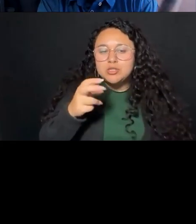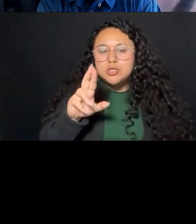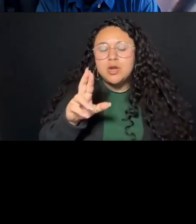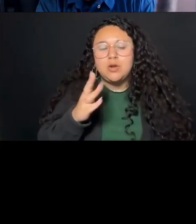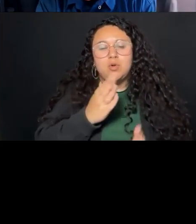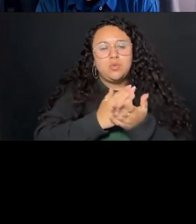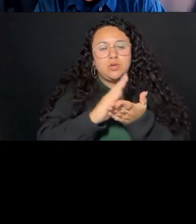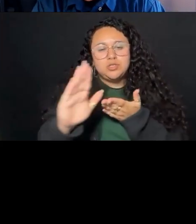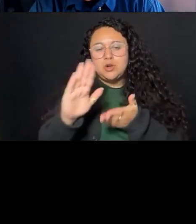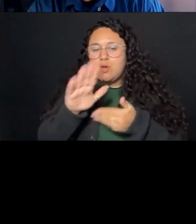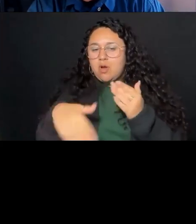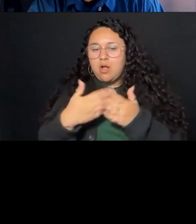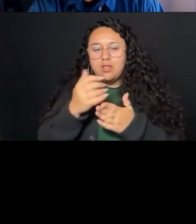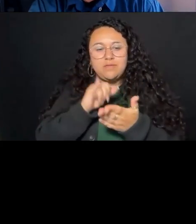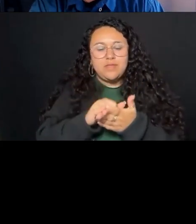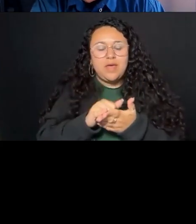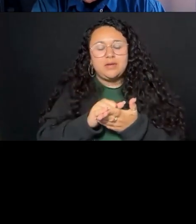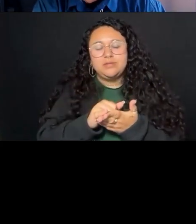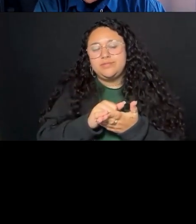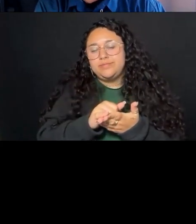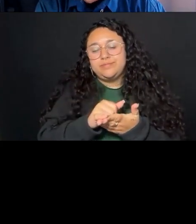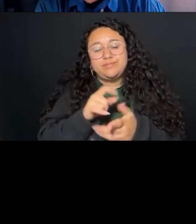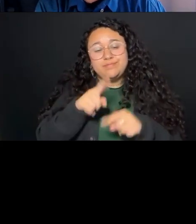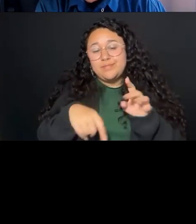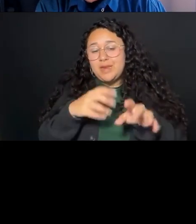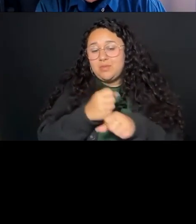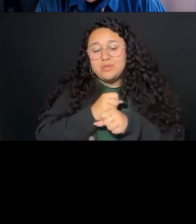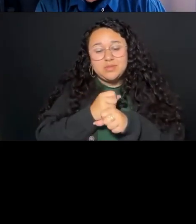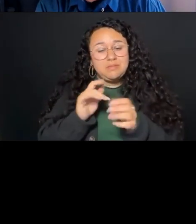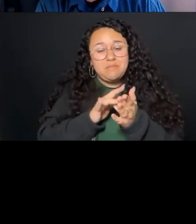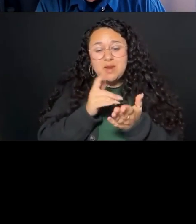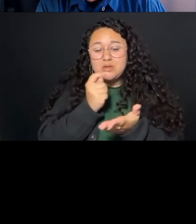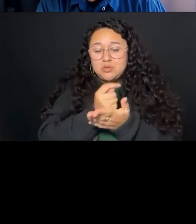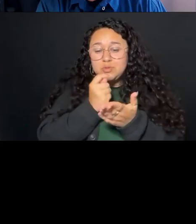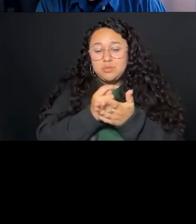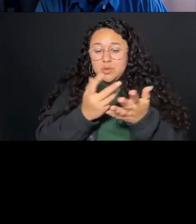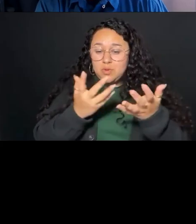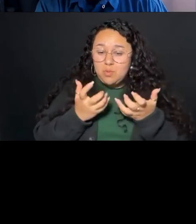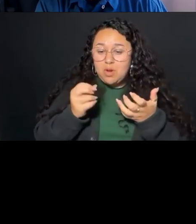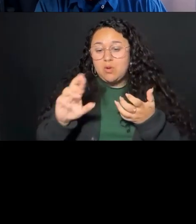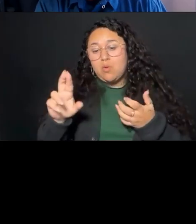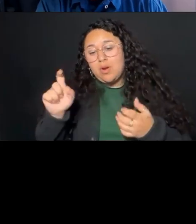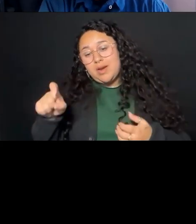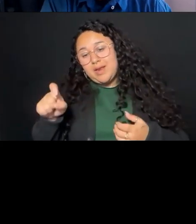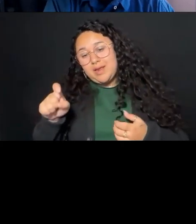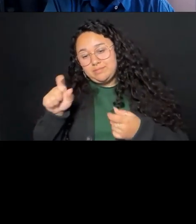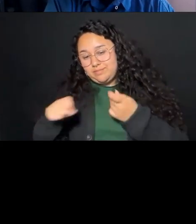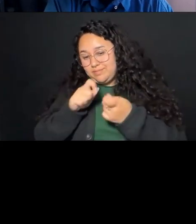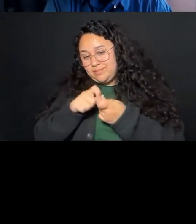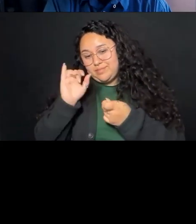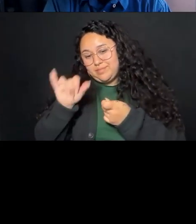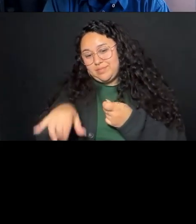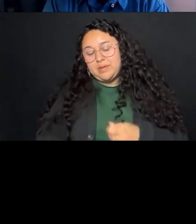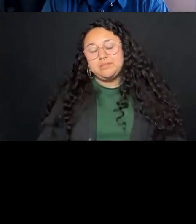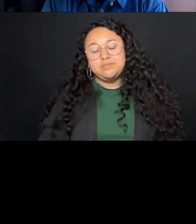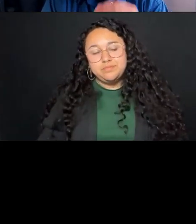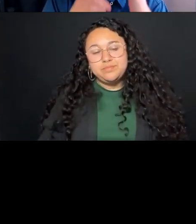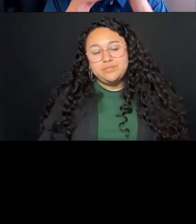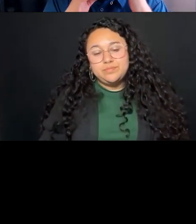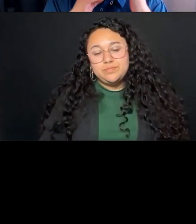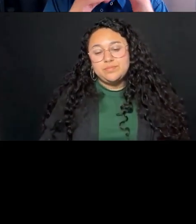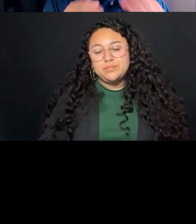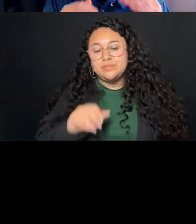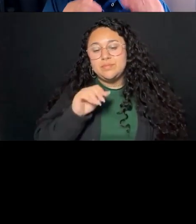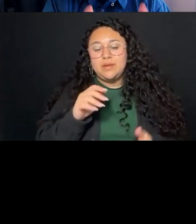get medical treatment that they want or need. Exactly. Yeah. The inability to maintain a job. So yeah,